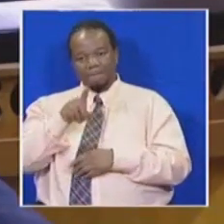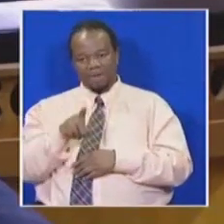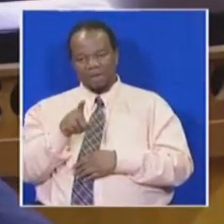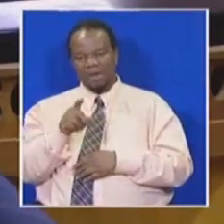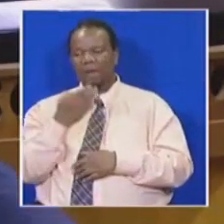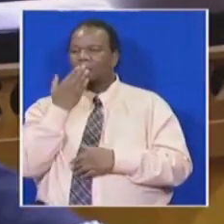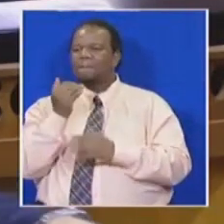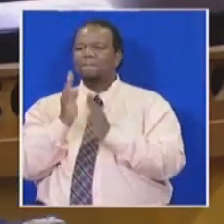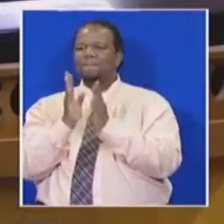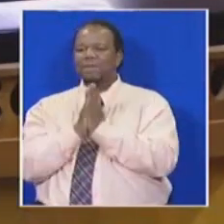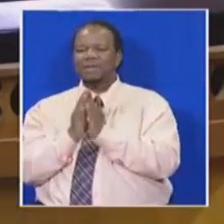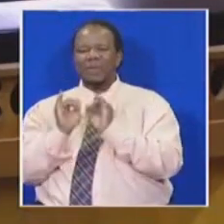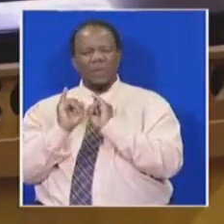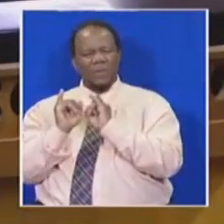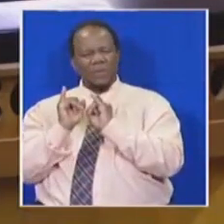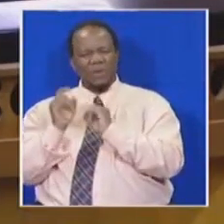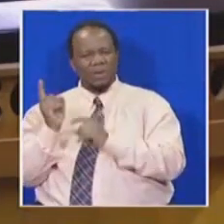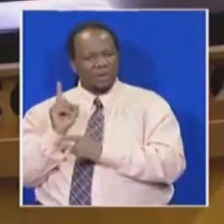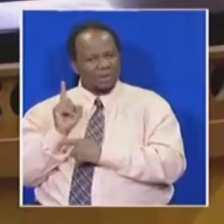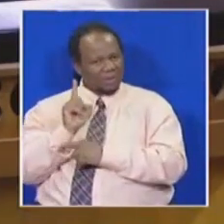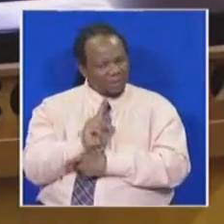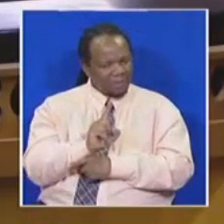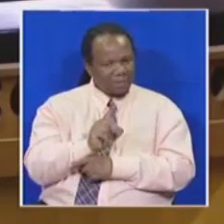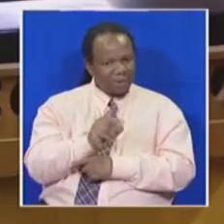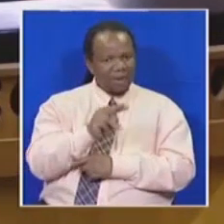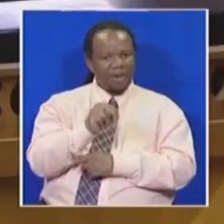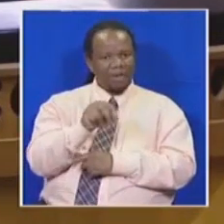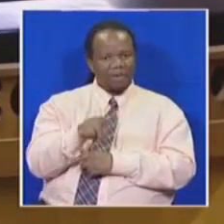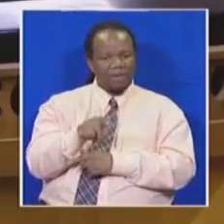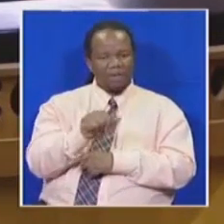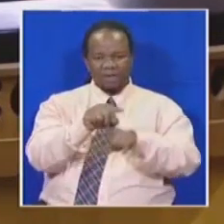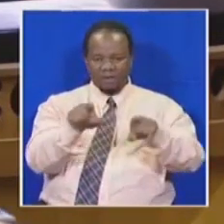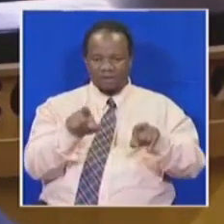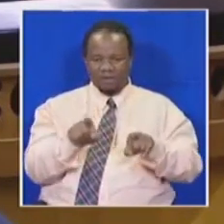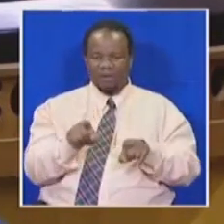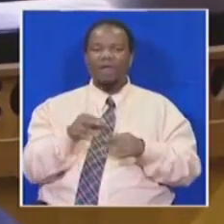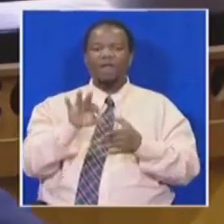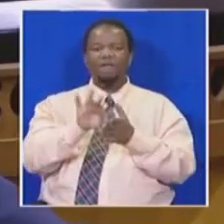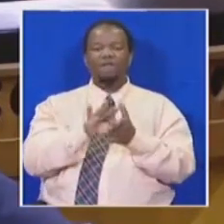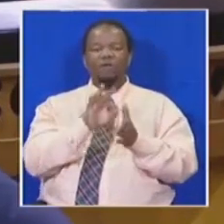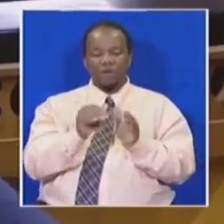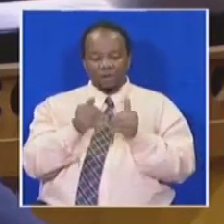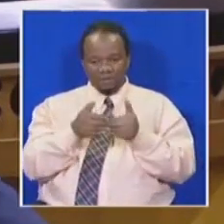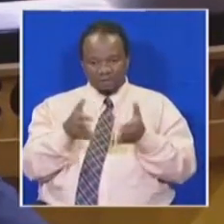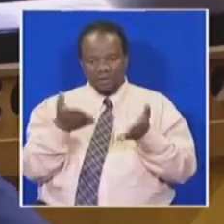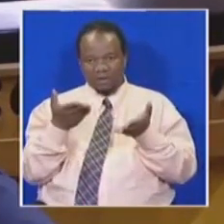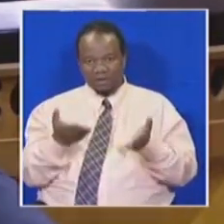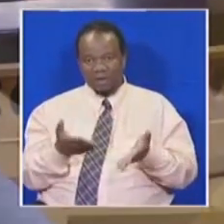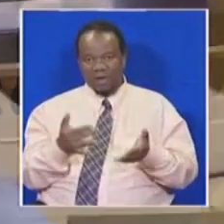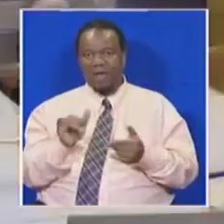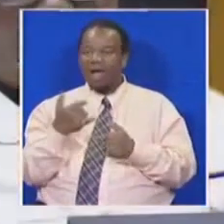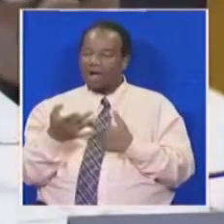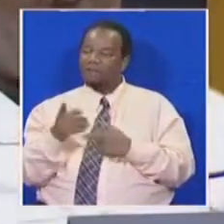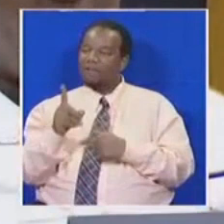please urgently proceed towards the NA chambers as voting will commence immediately after